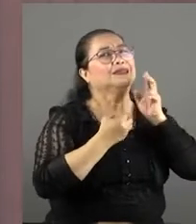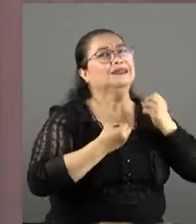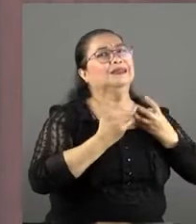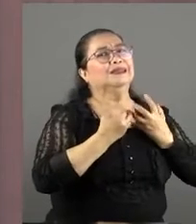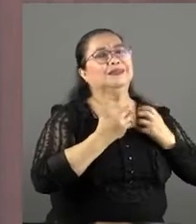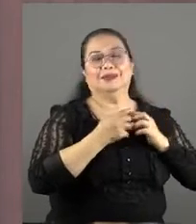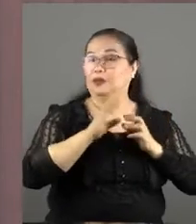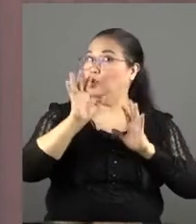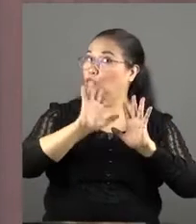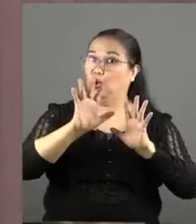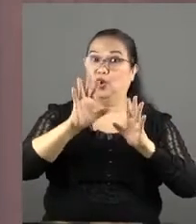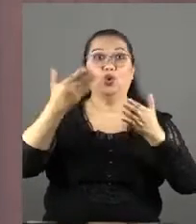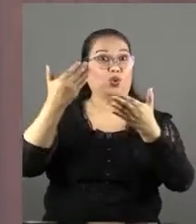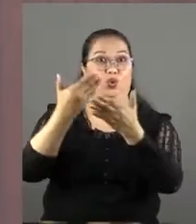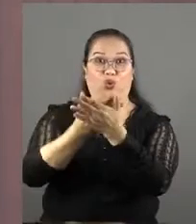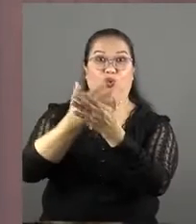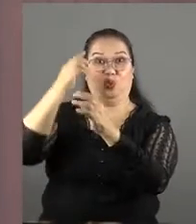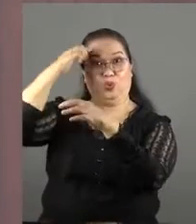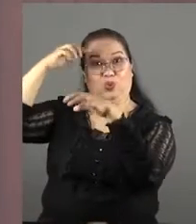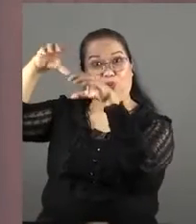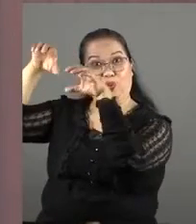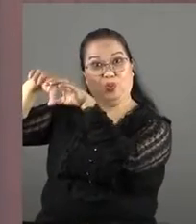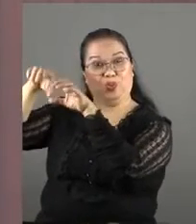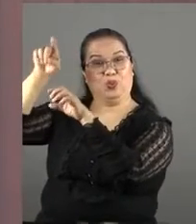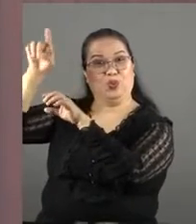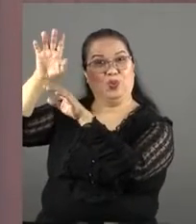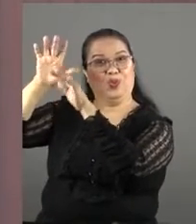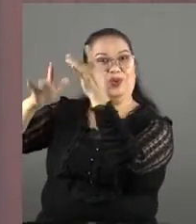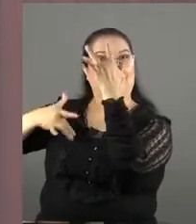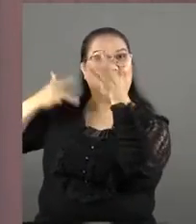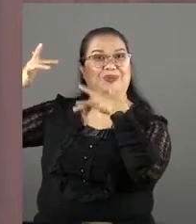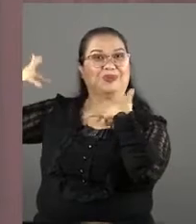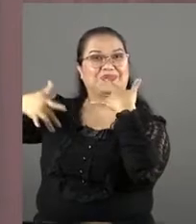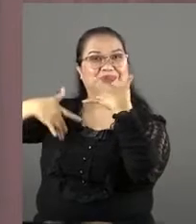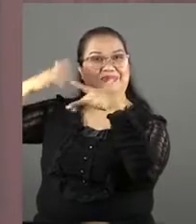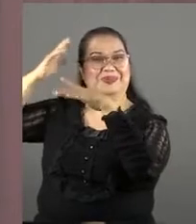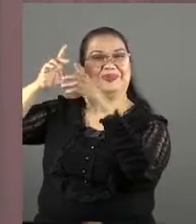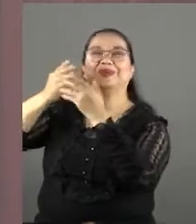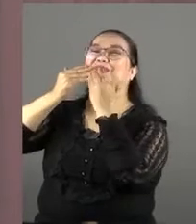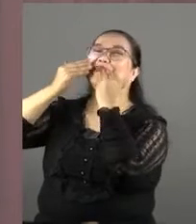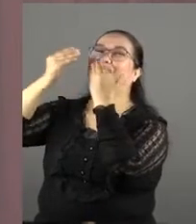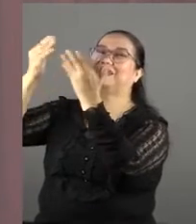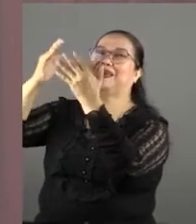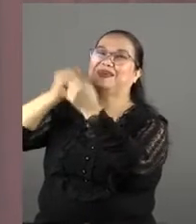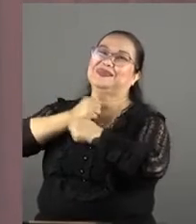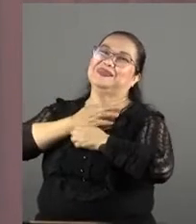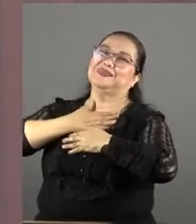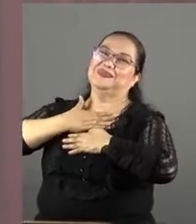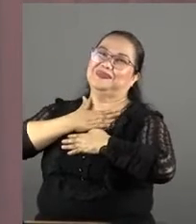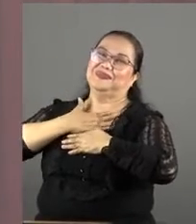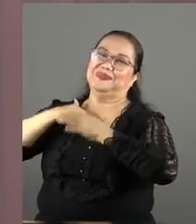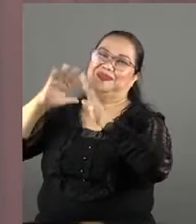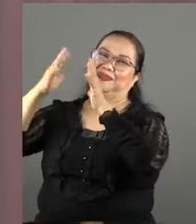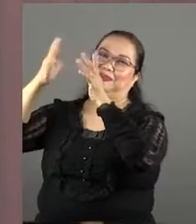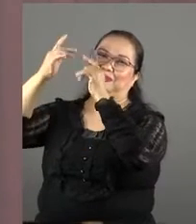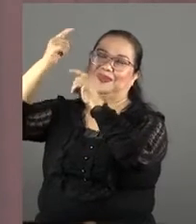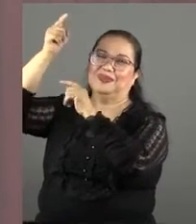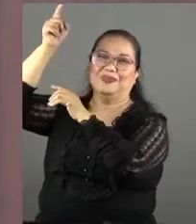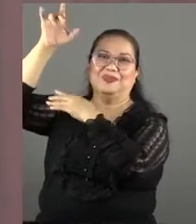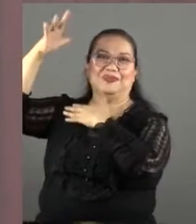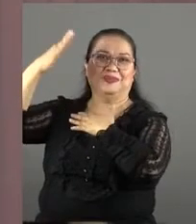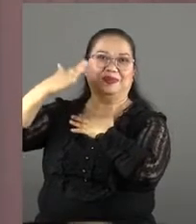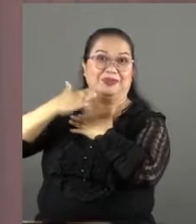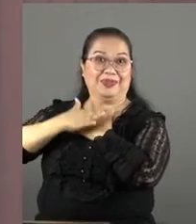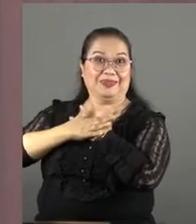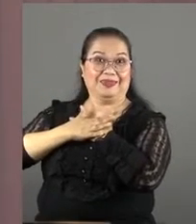You're now under the new covenant, which now should provoke joy, gratitude, and appreciation of grace.